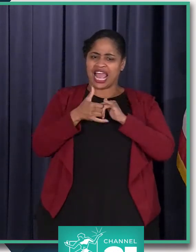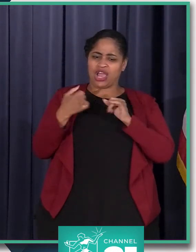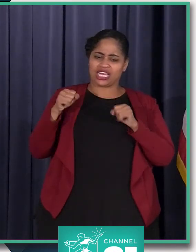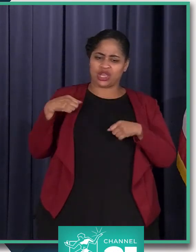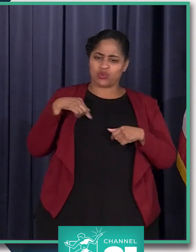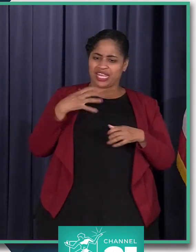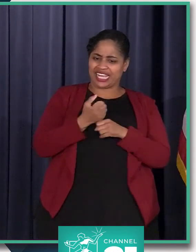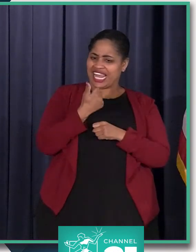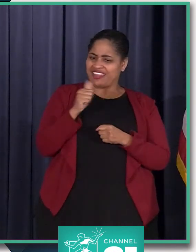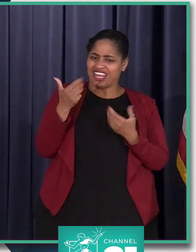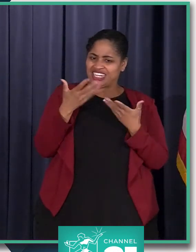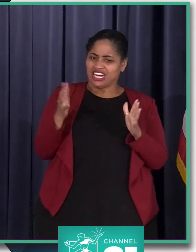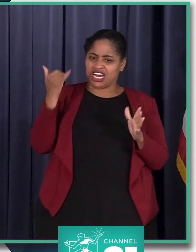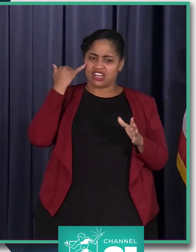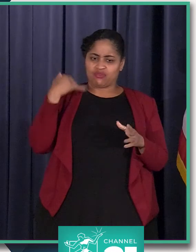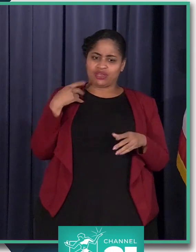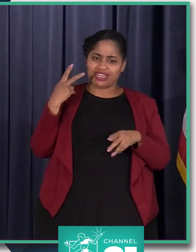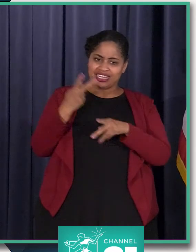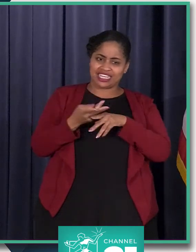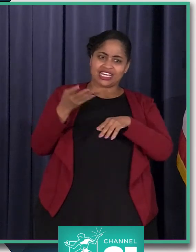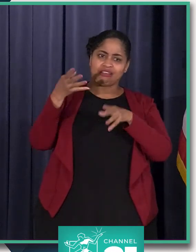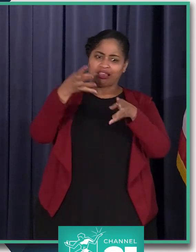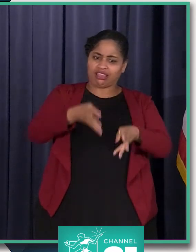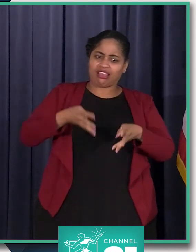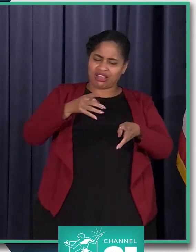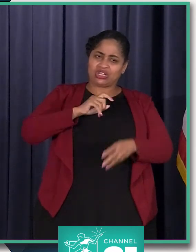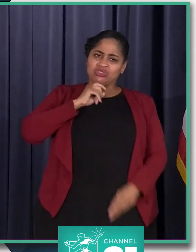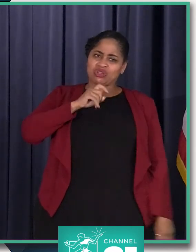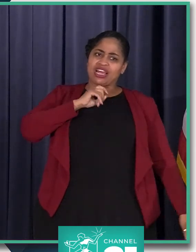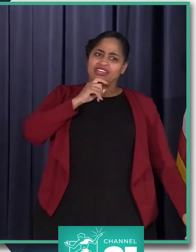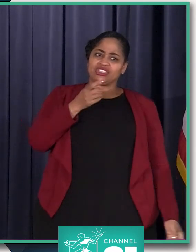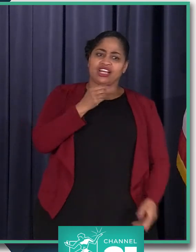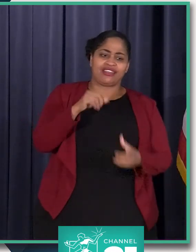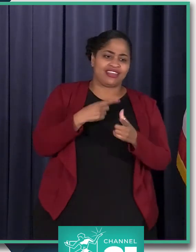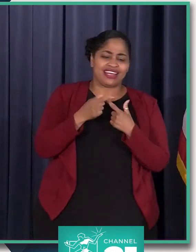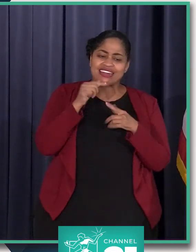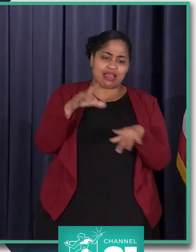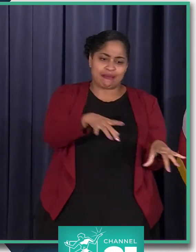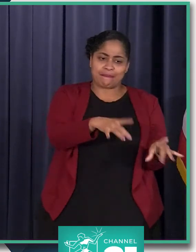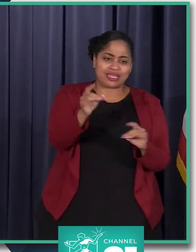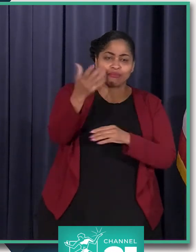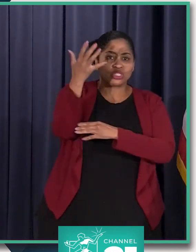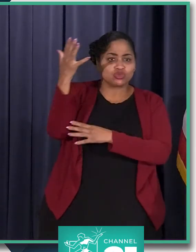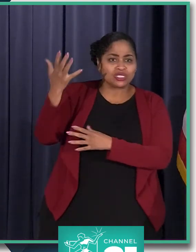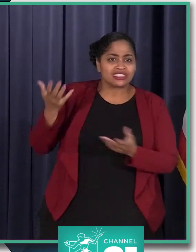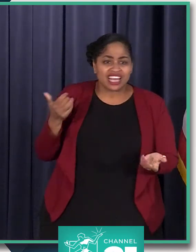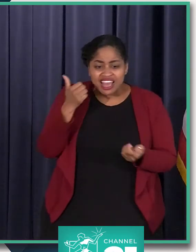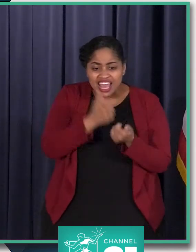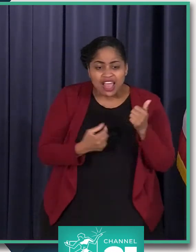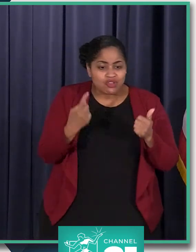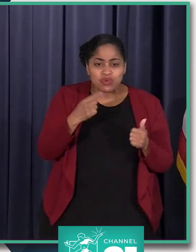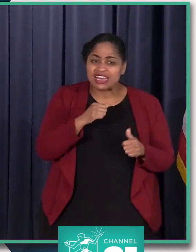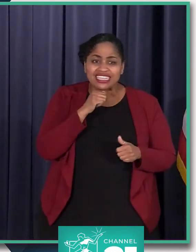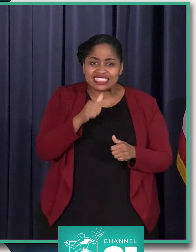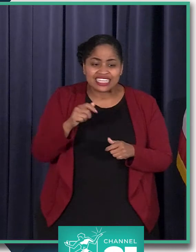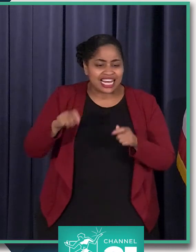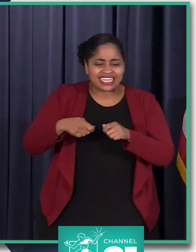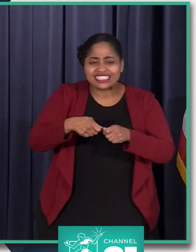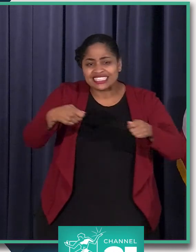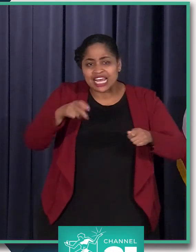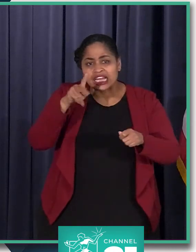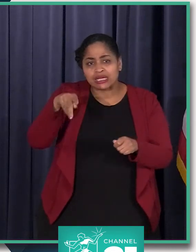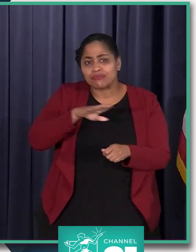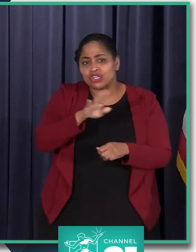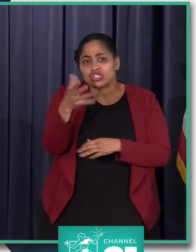get anything done if we keep having trash around? And then they're not picking up these trees. Everybody is not tying up